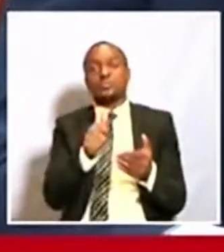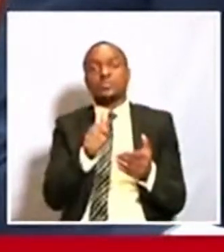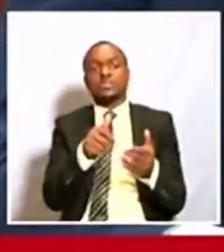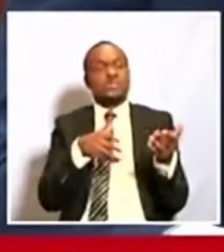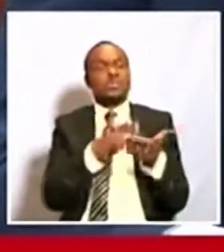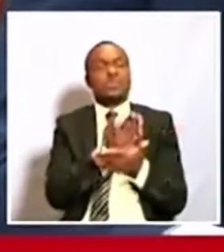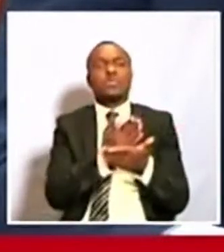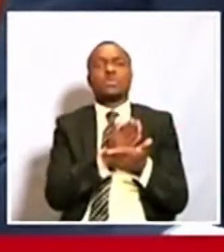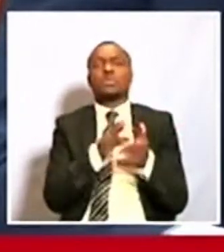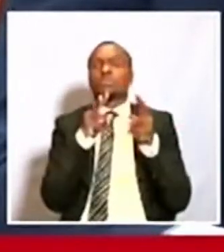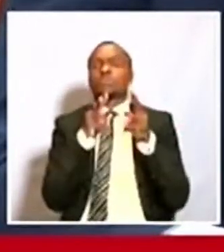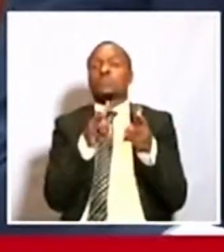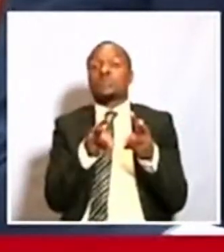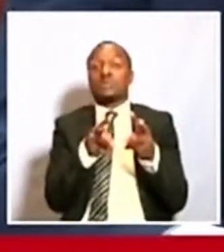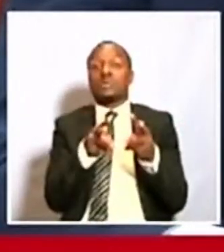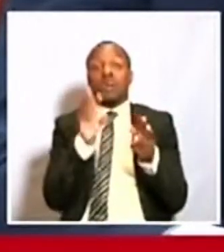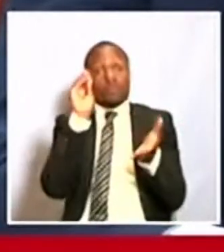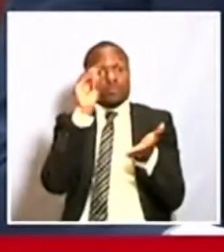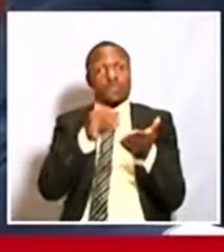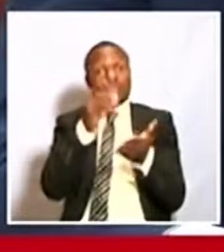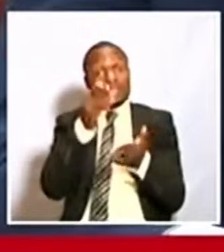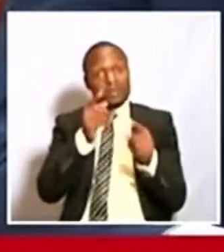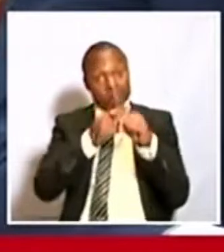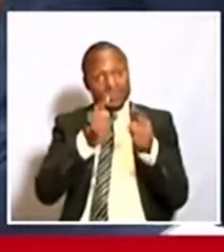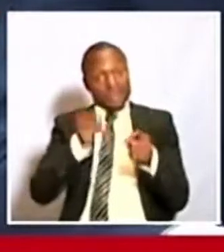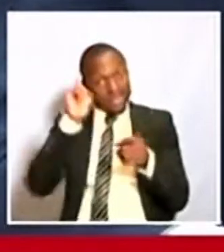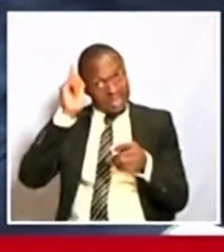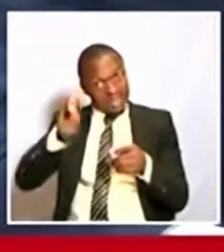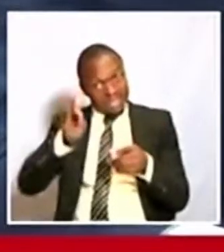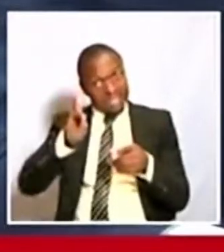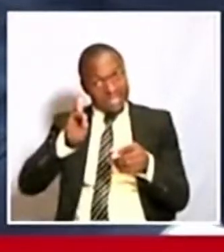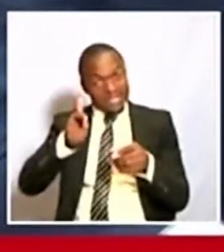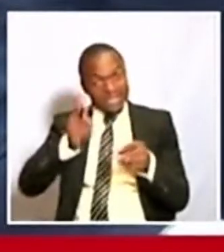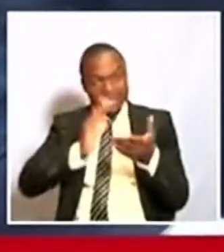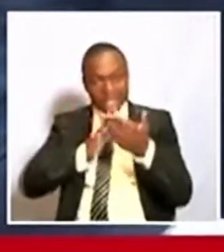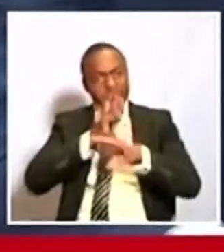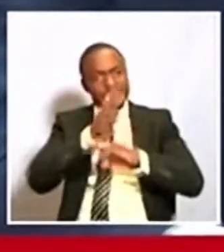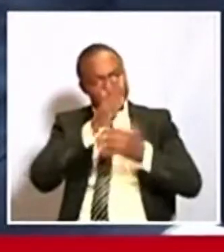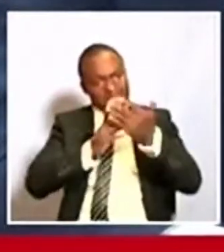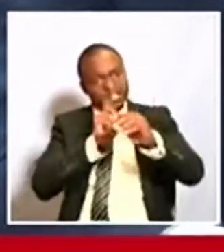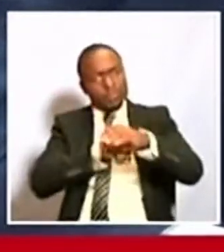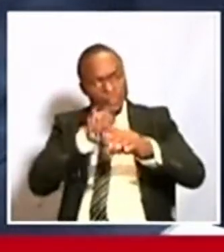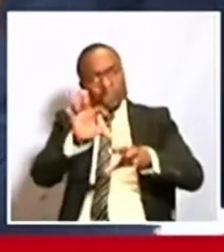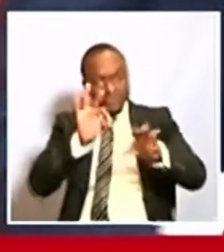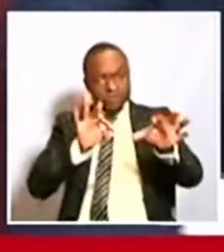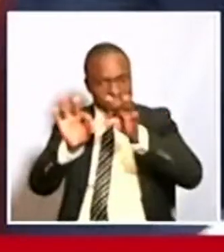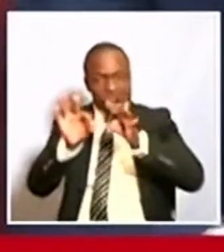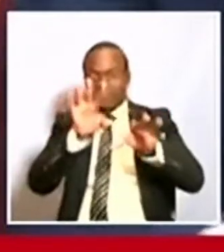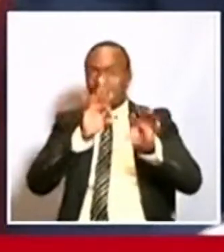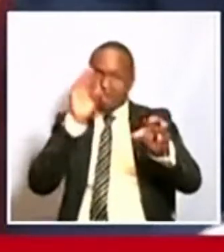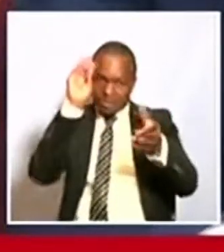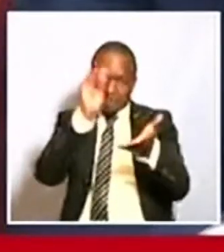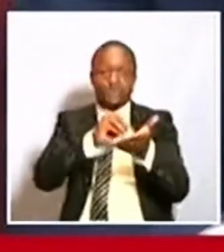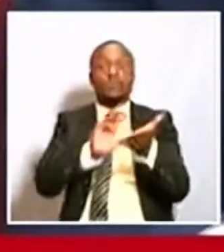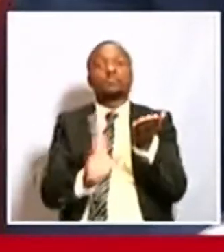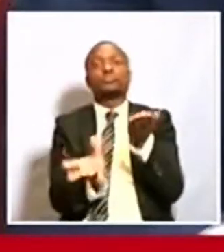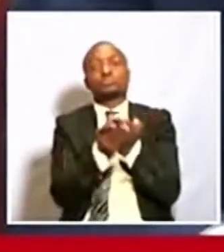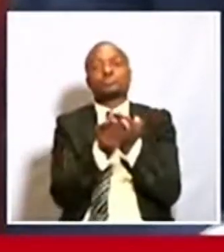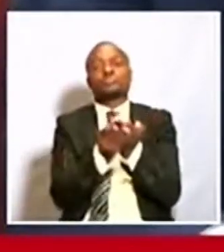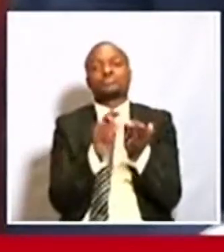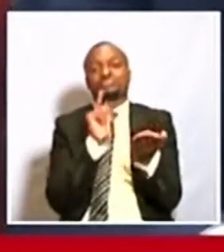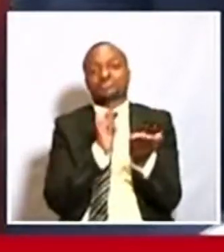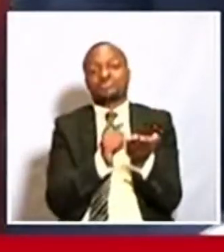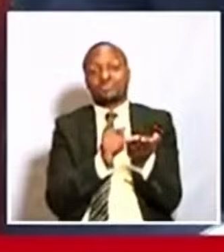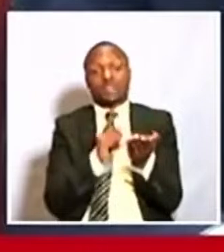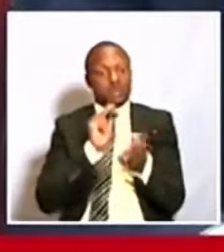them. But later on, when we took time, we recovered those and they were attached. So that one is